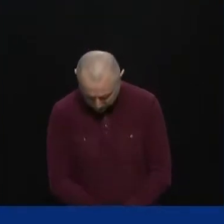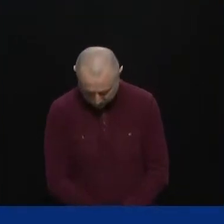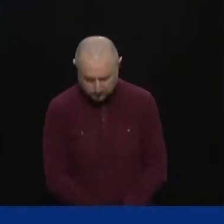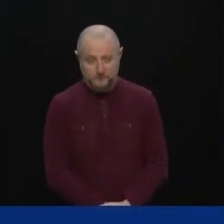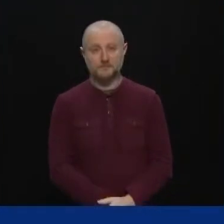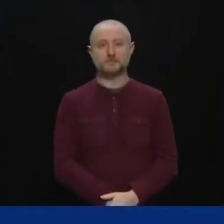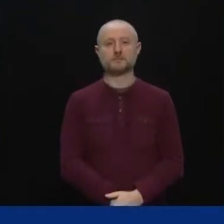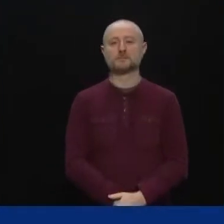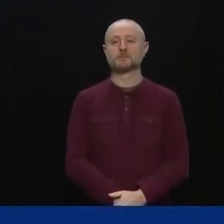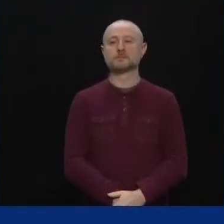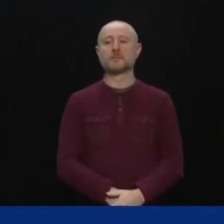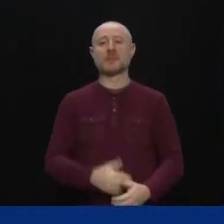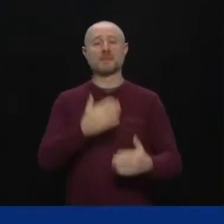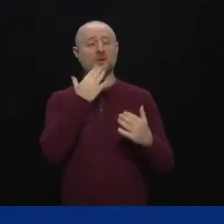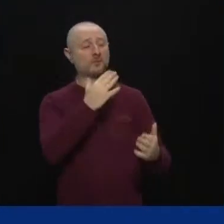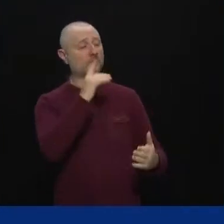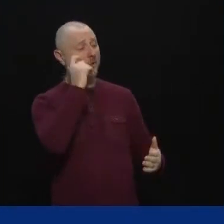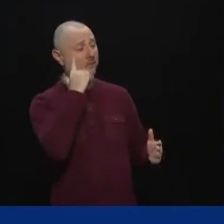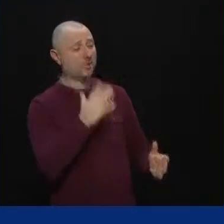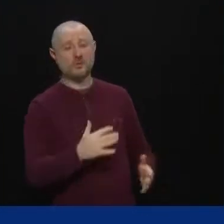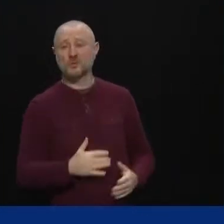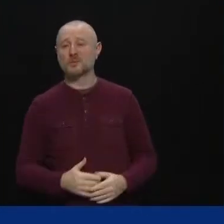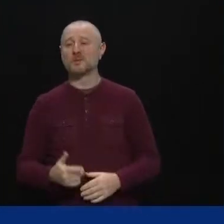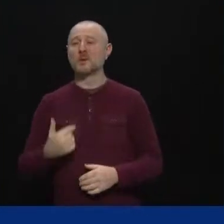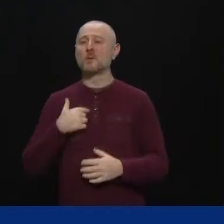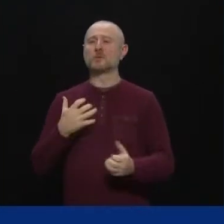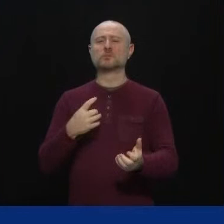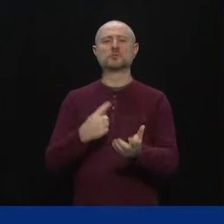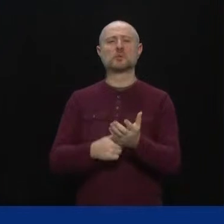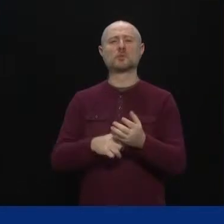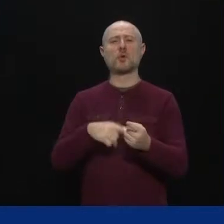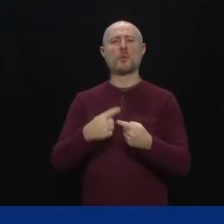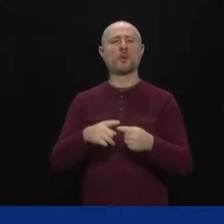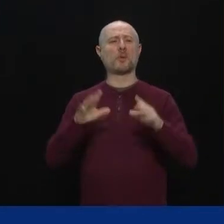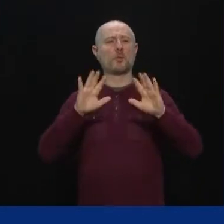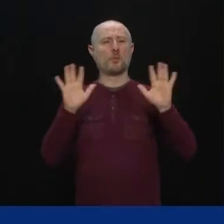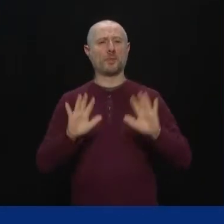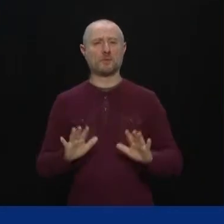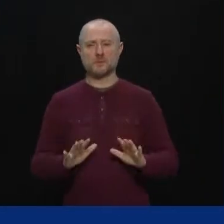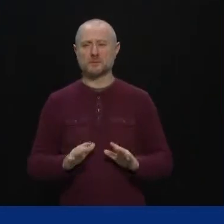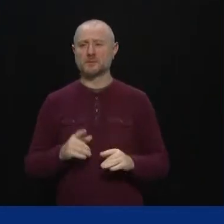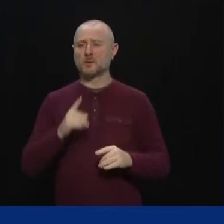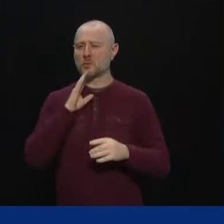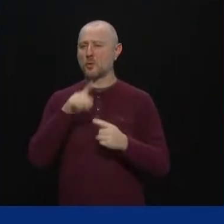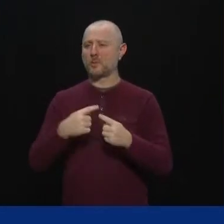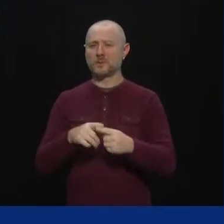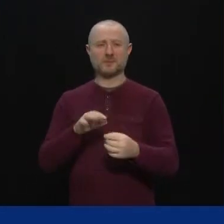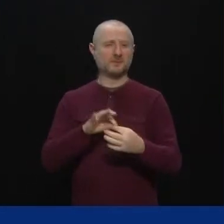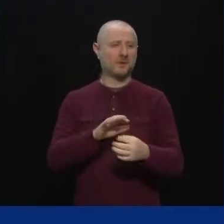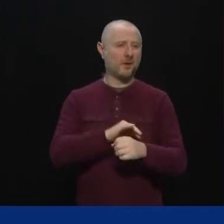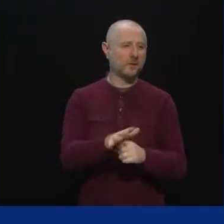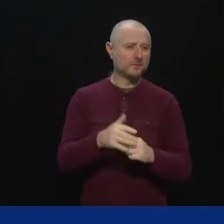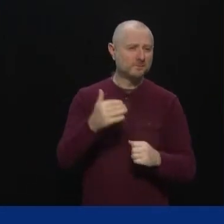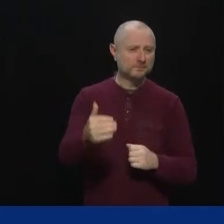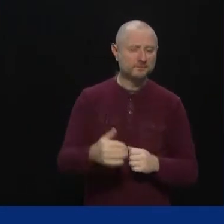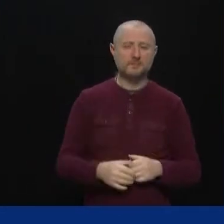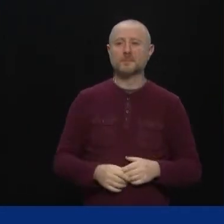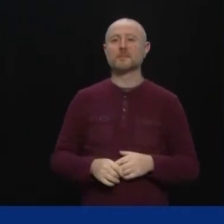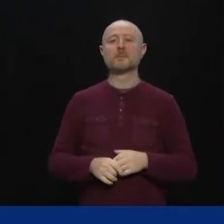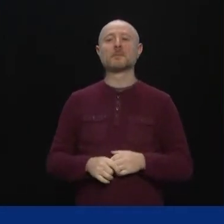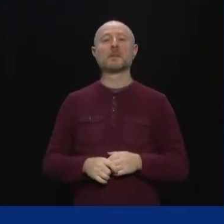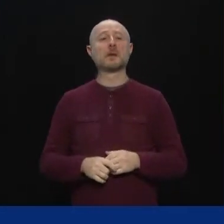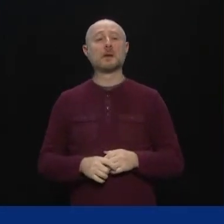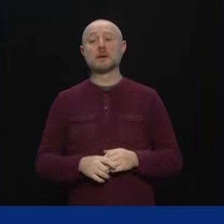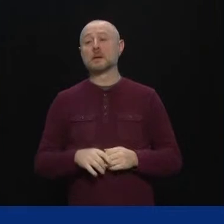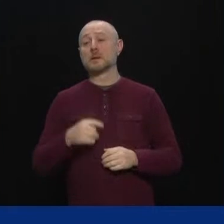Thank you, Governor. So we did want to just really quickly do a weather update before we talk about COVID. We've got